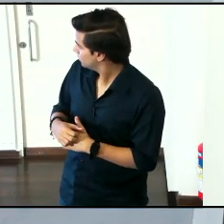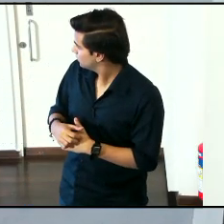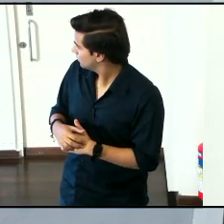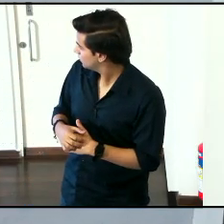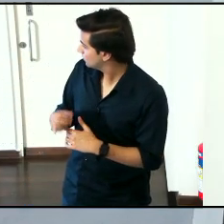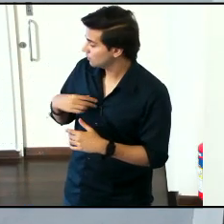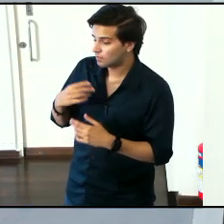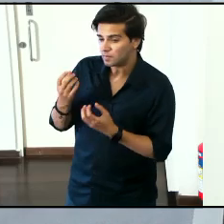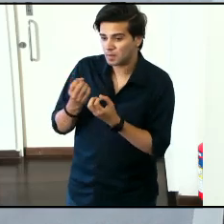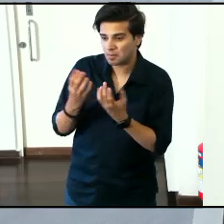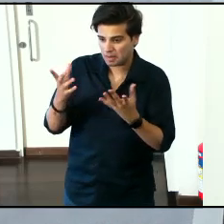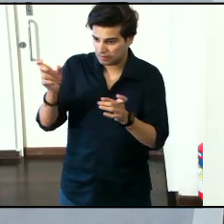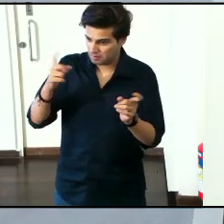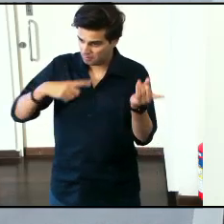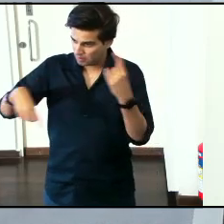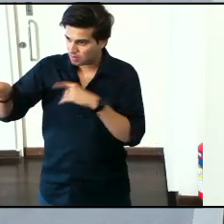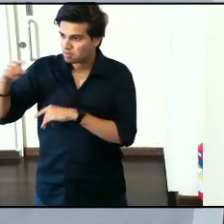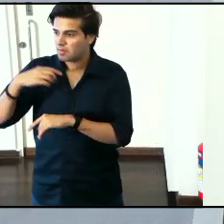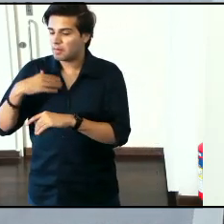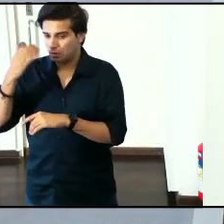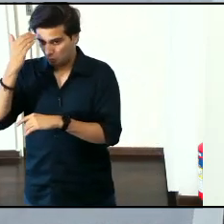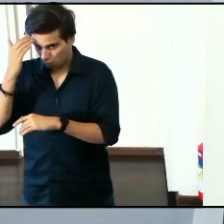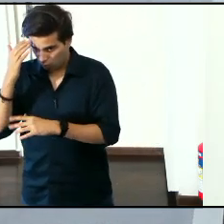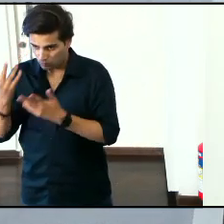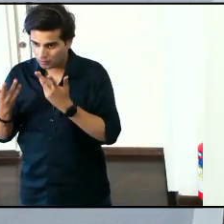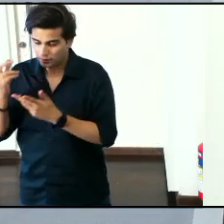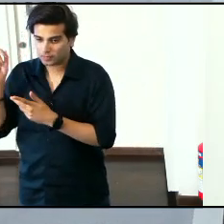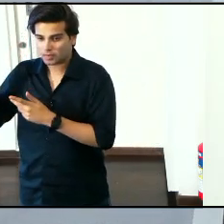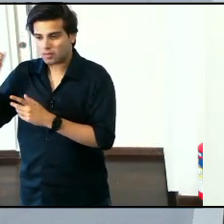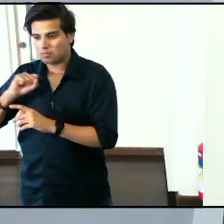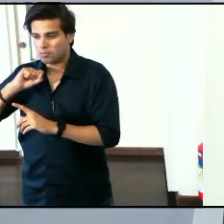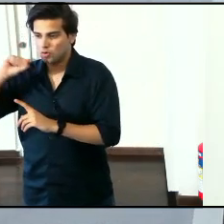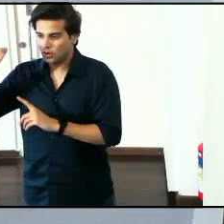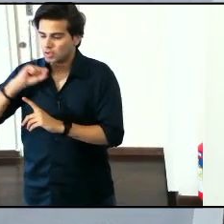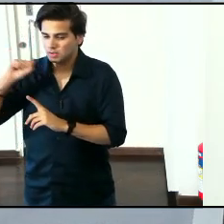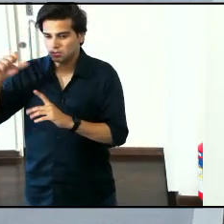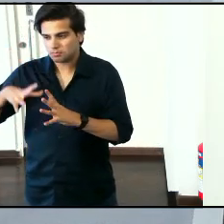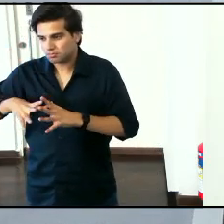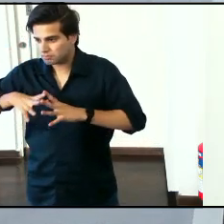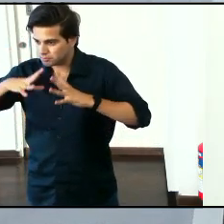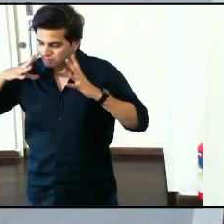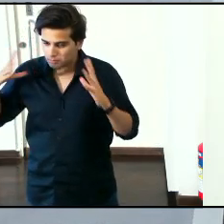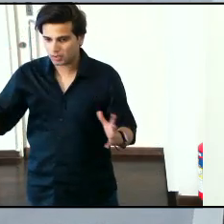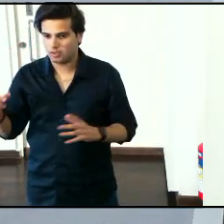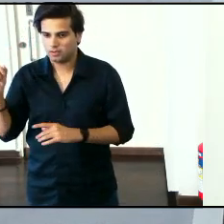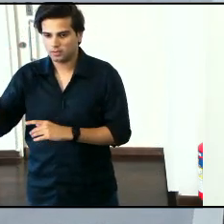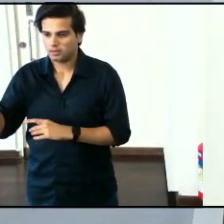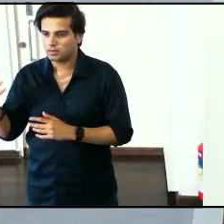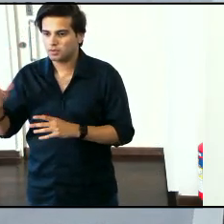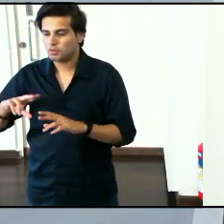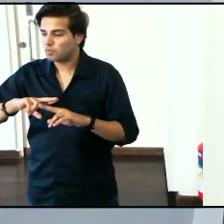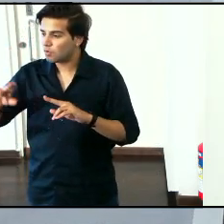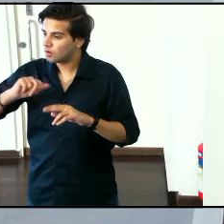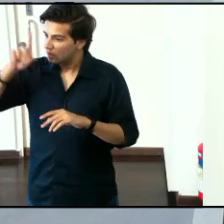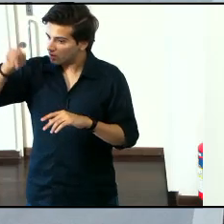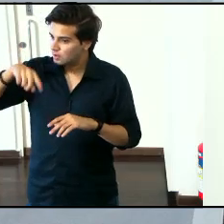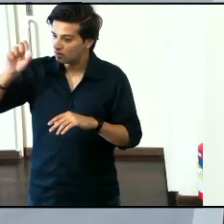As many of you might know, this was a big protest conducted all over the country.